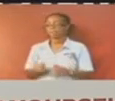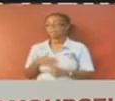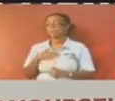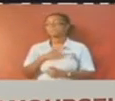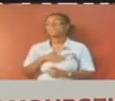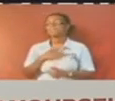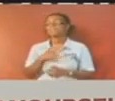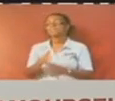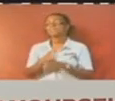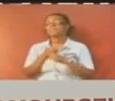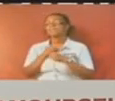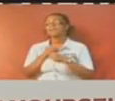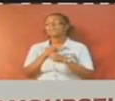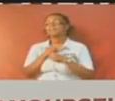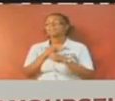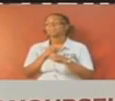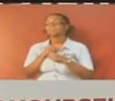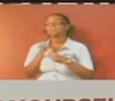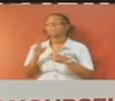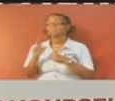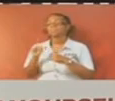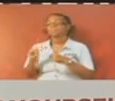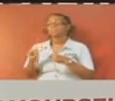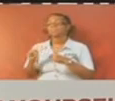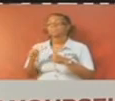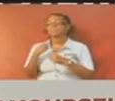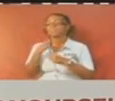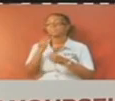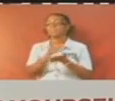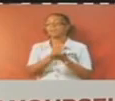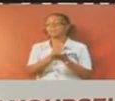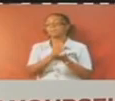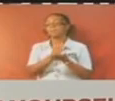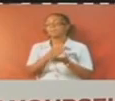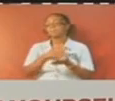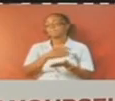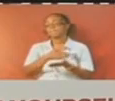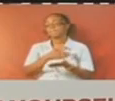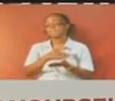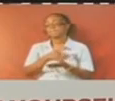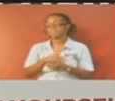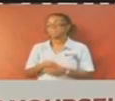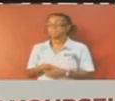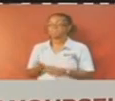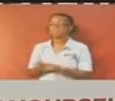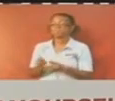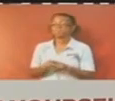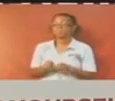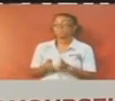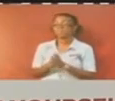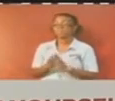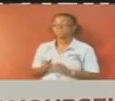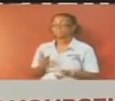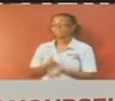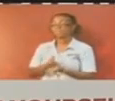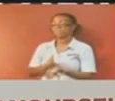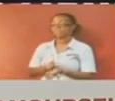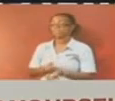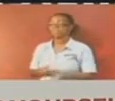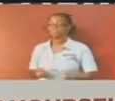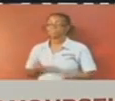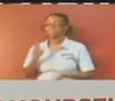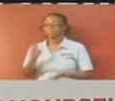I also encourage Dr. Lakram Bodo and Dr. Rai Ragbir to now be the Elizabeth